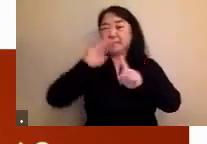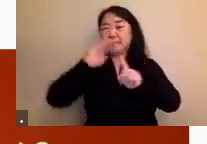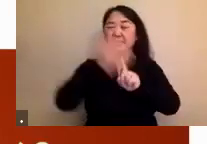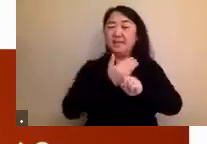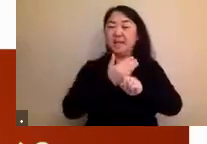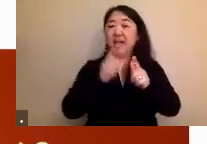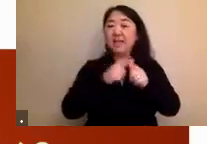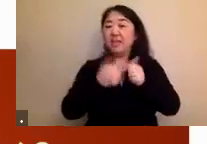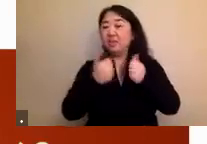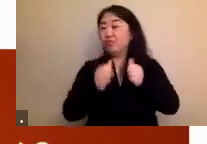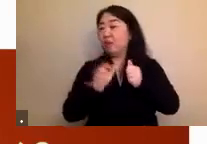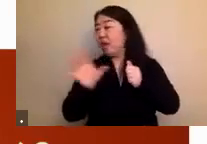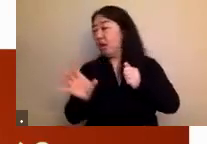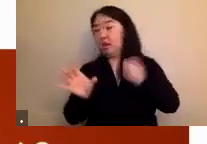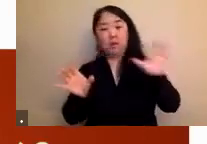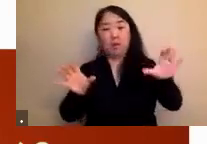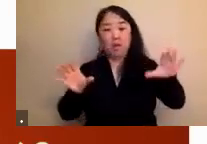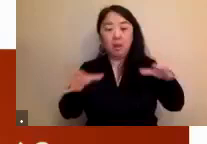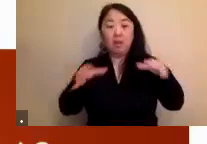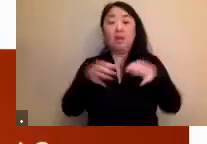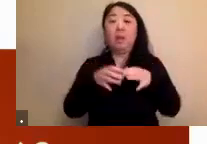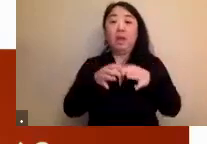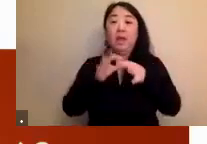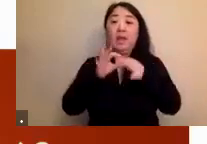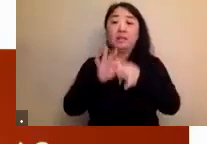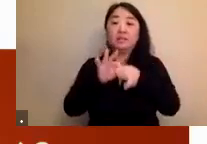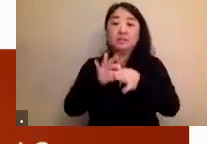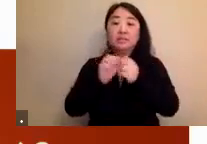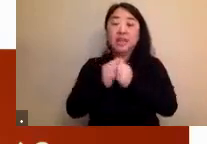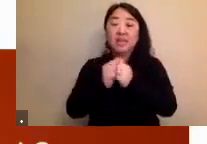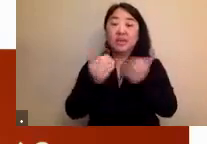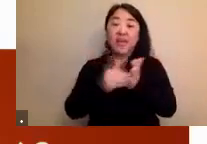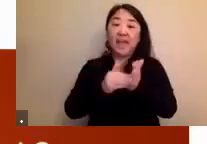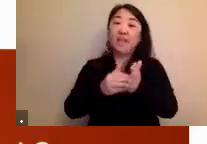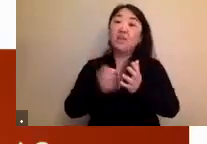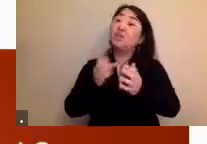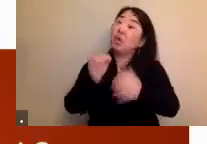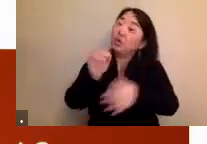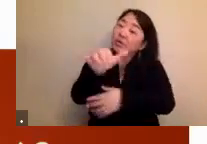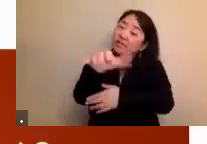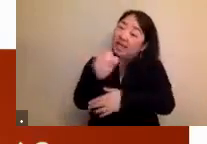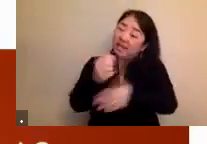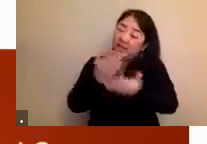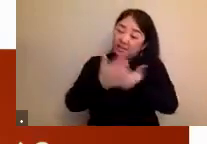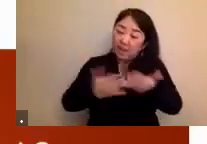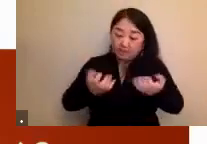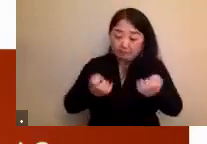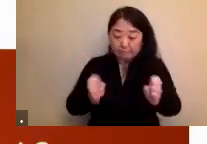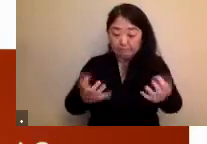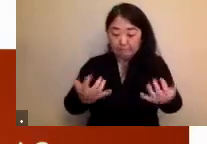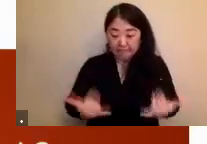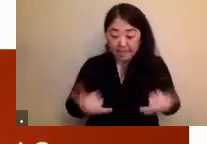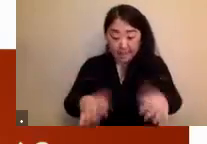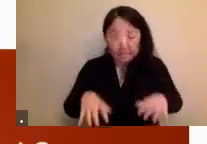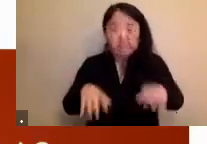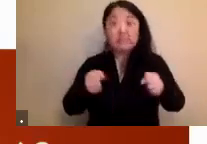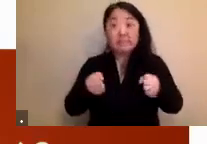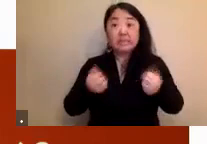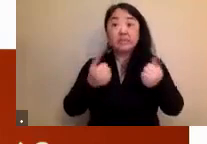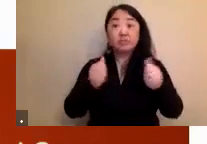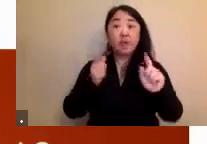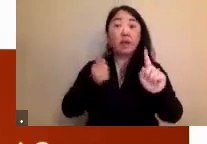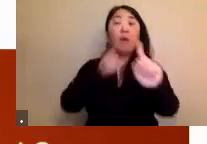those communities together. So you see, there are efforts in place to ensure that we